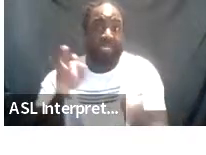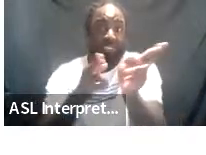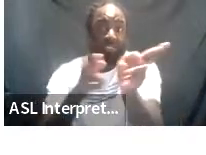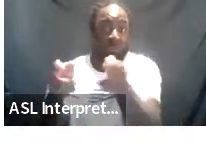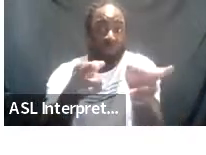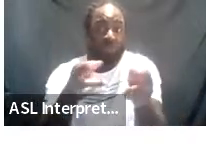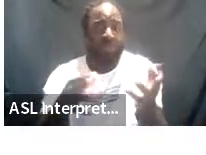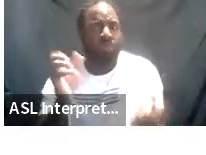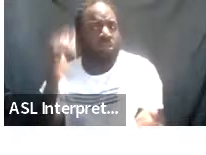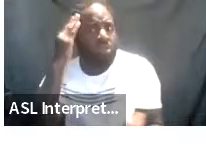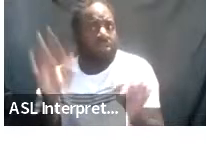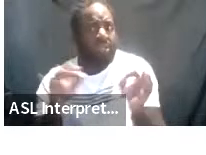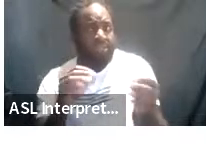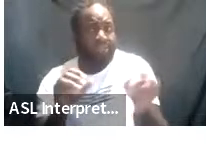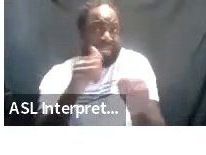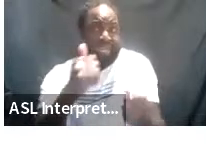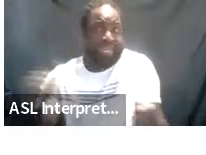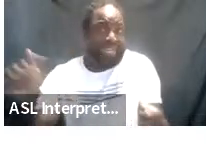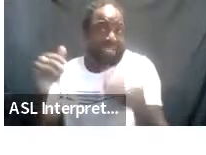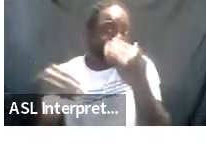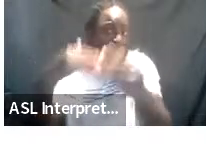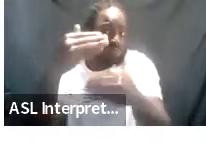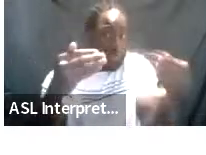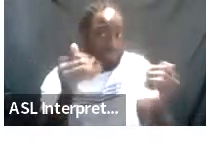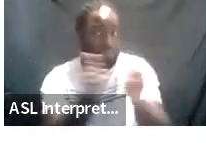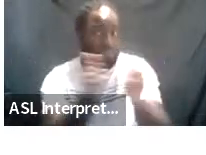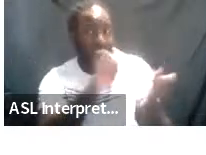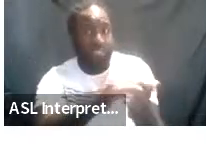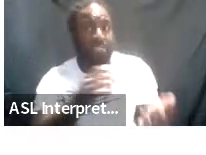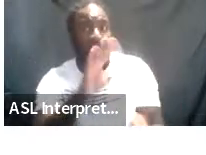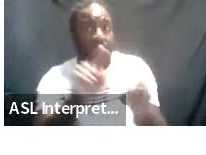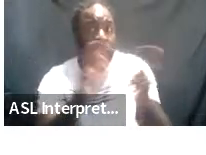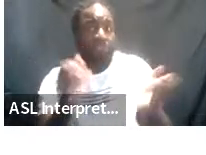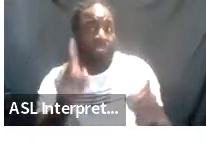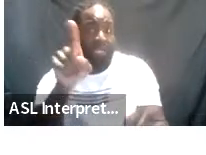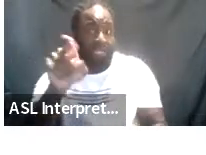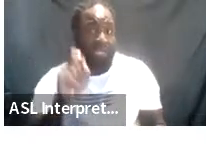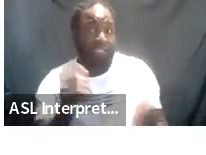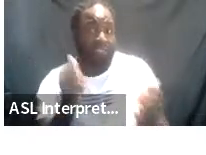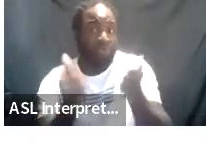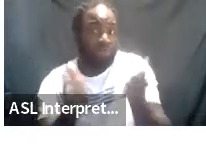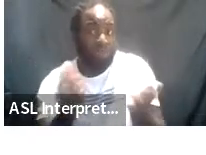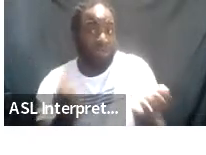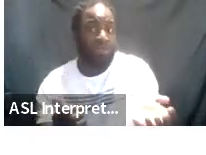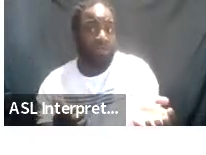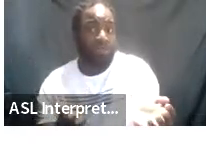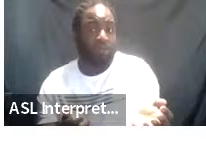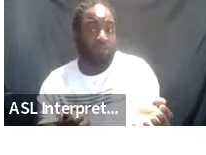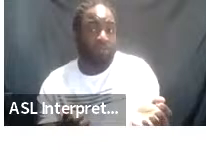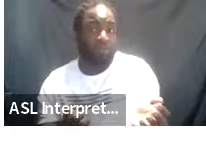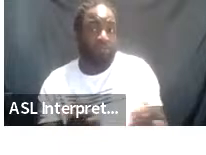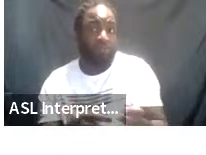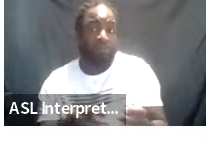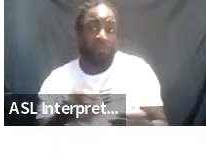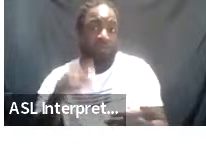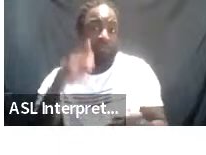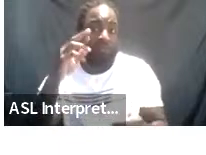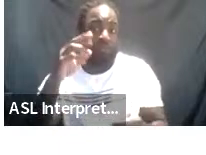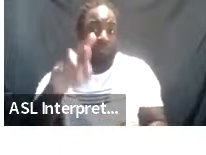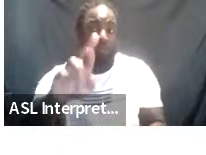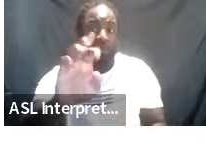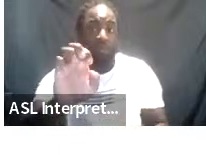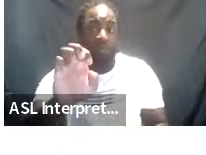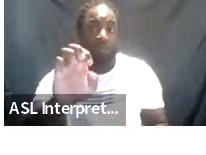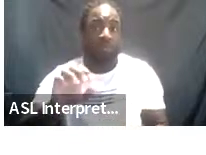on that whatsoever. Then I also wanted to ask whether the rezoning